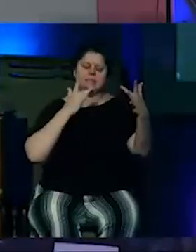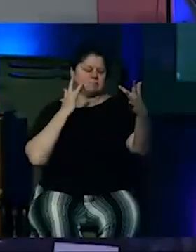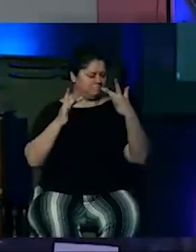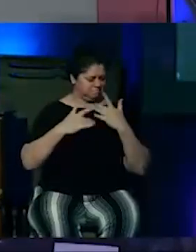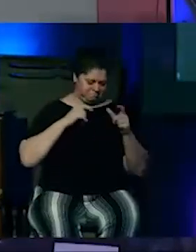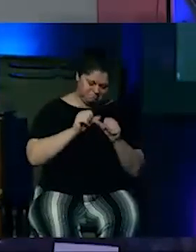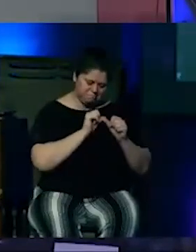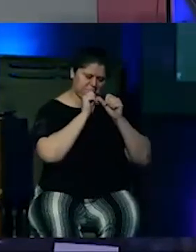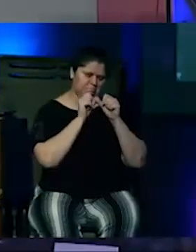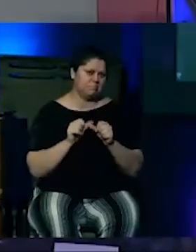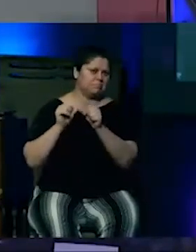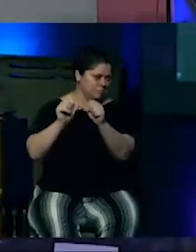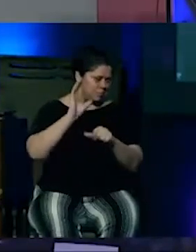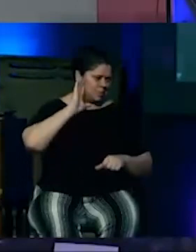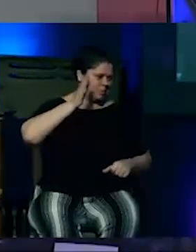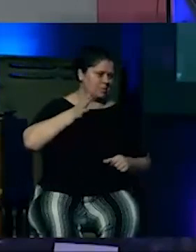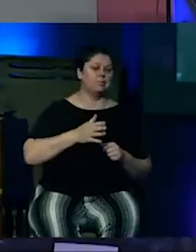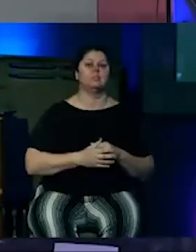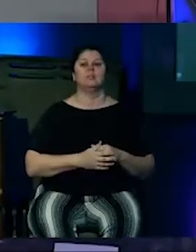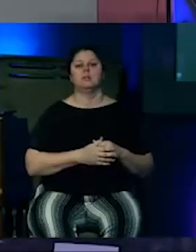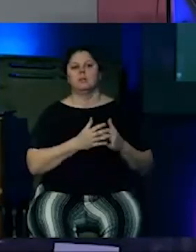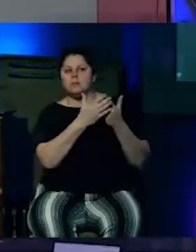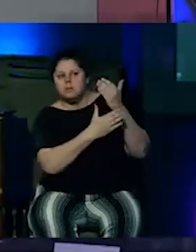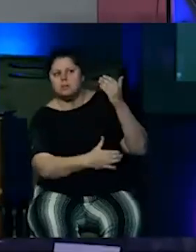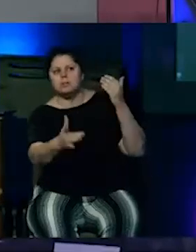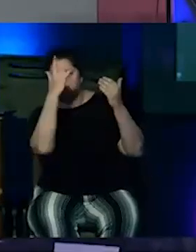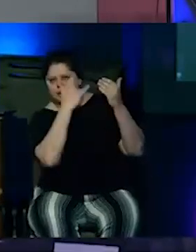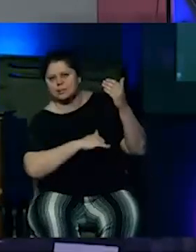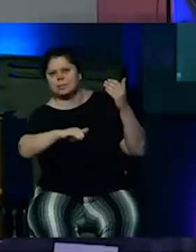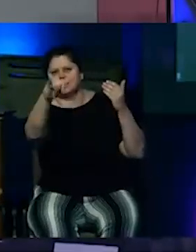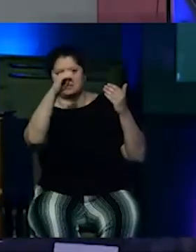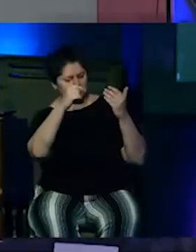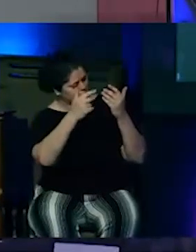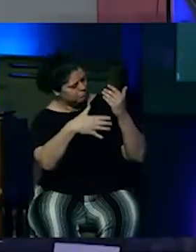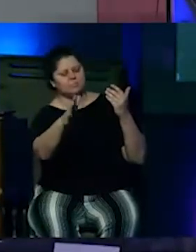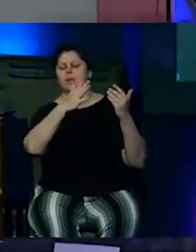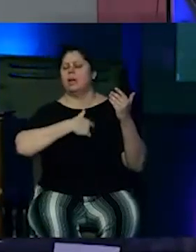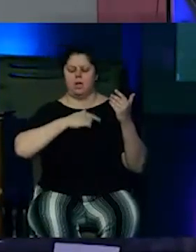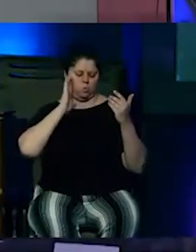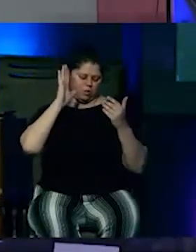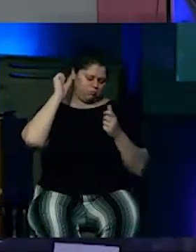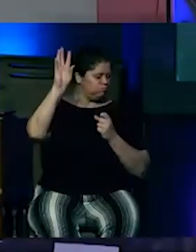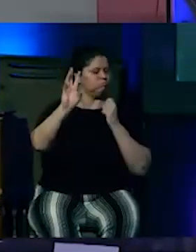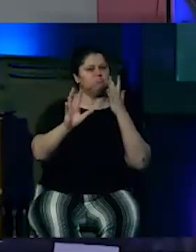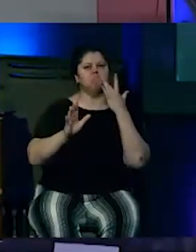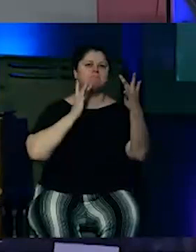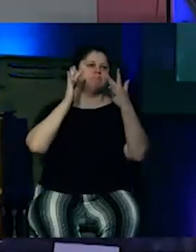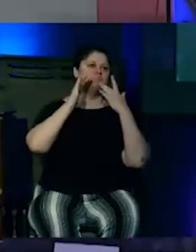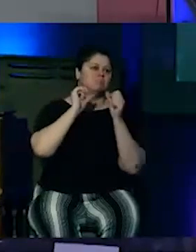I'll sing on, and through eternity, I'll